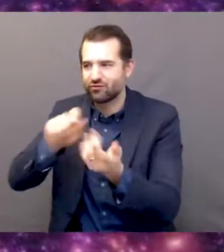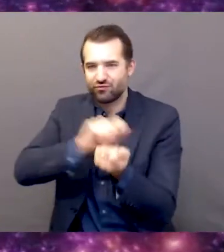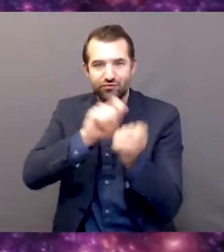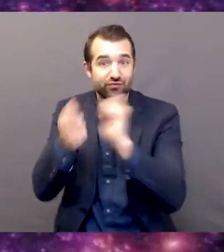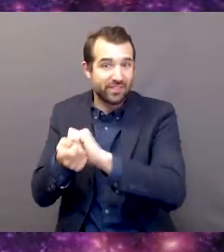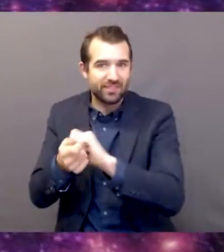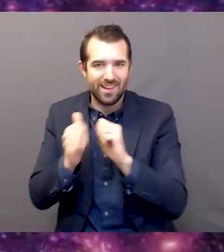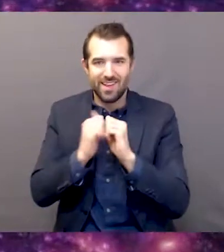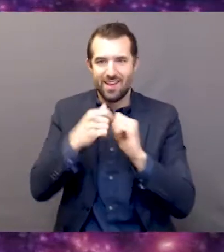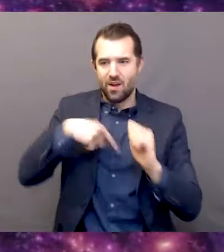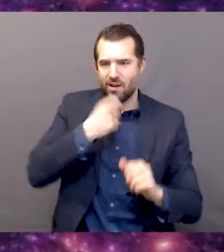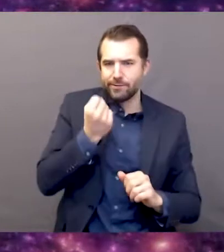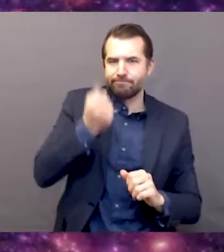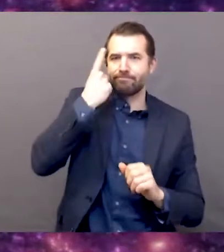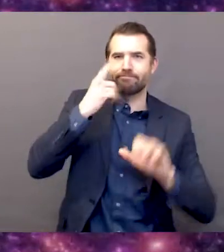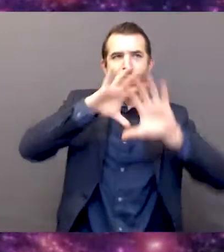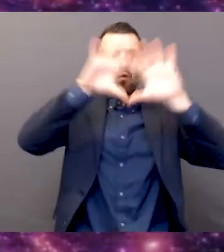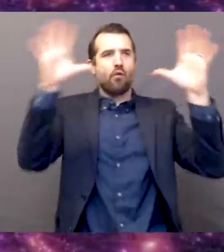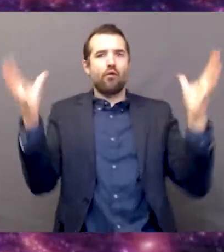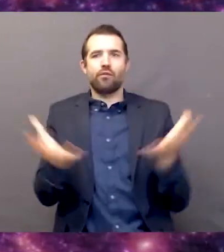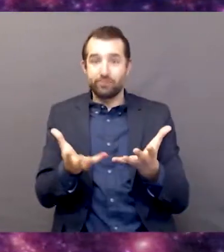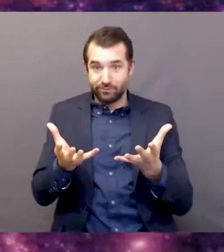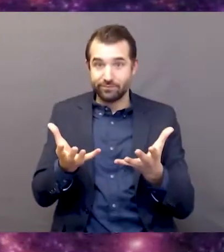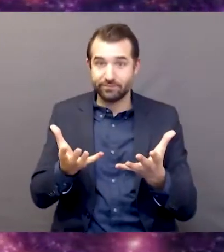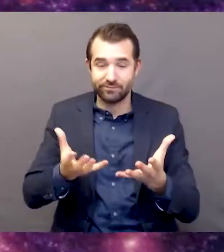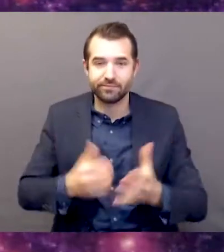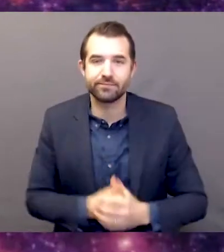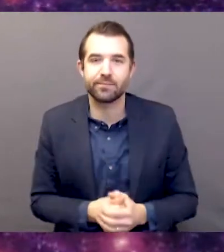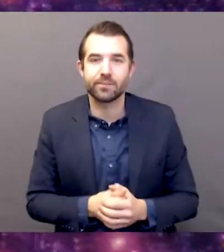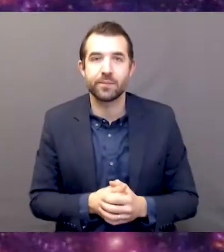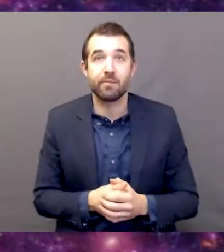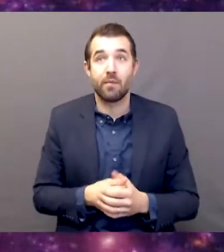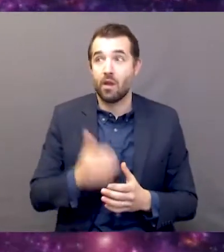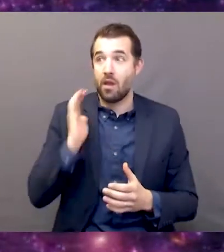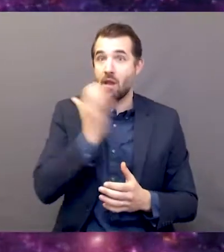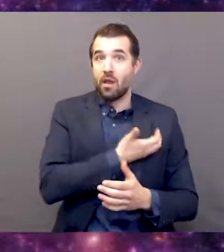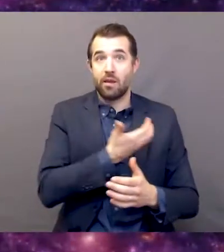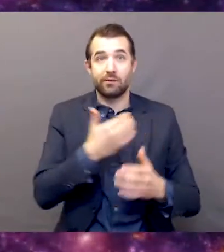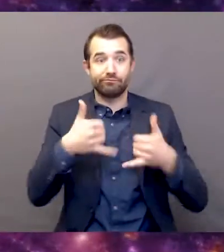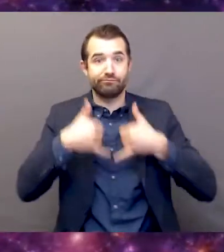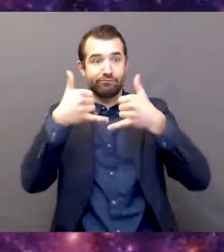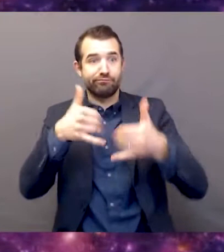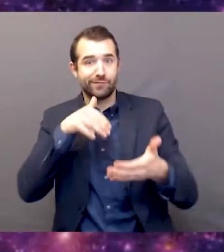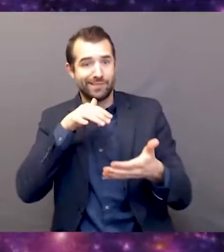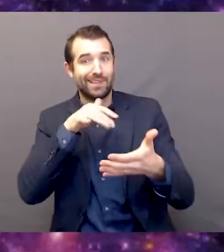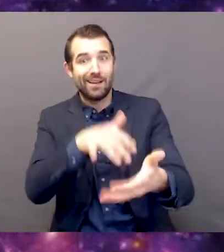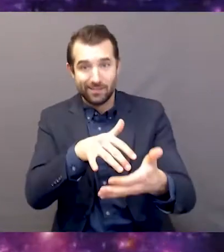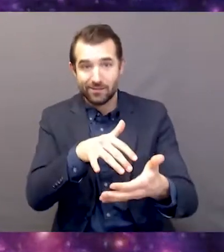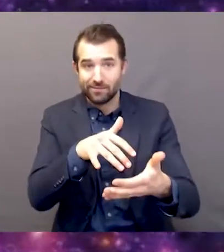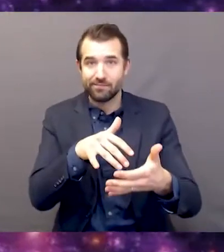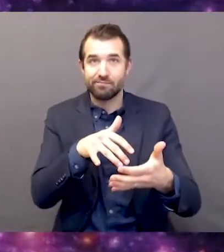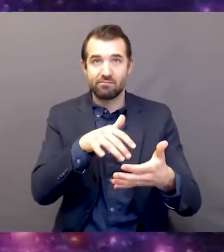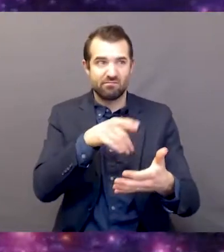our place in the world around us. Our scholarship is an invaluable form of public service to our audiences,